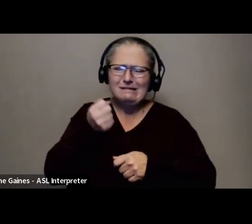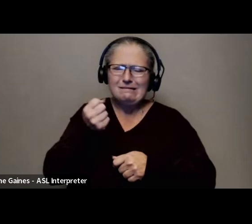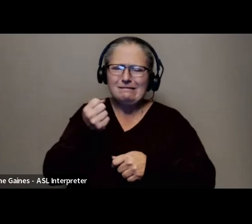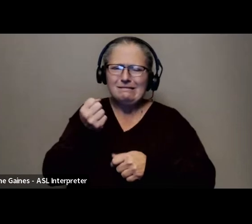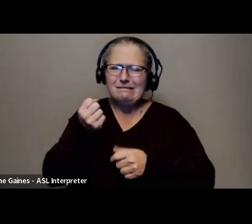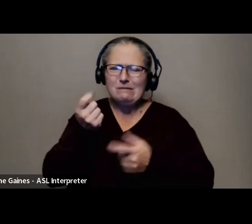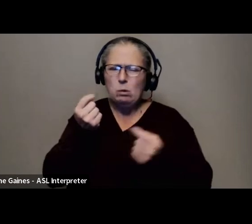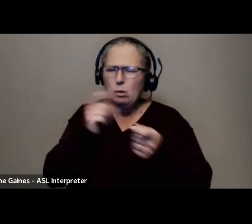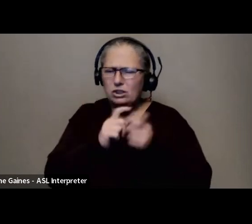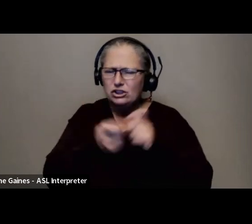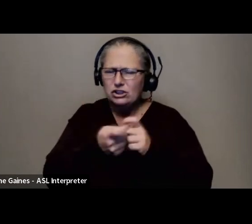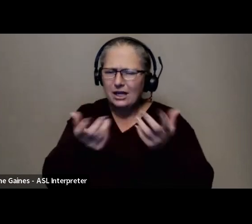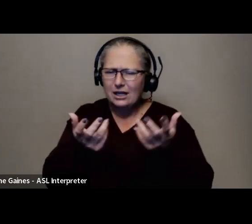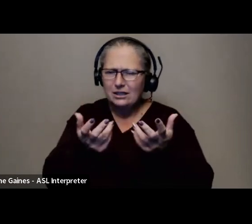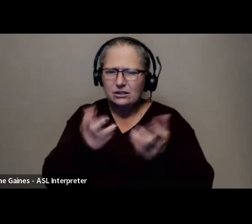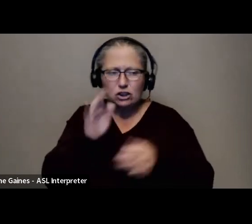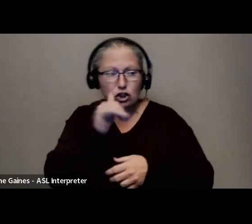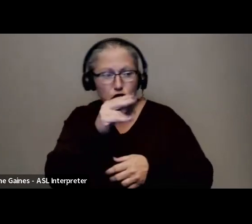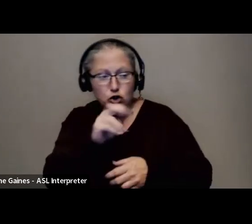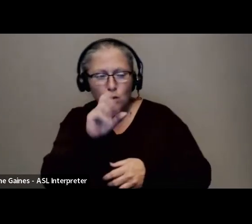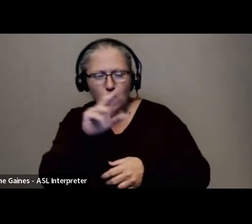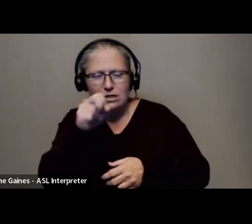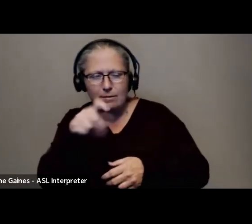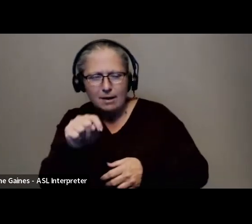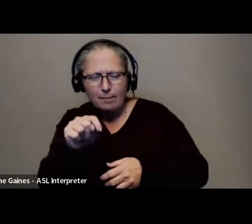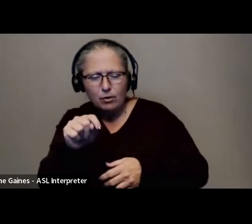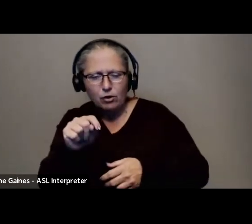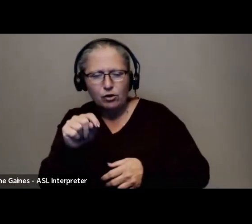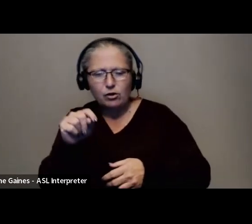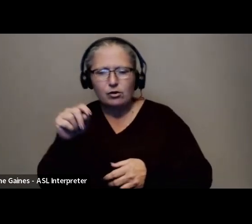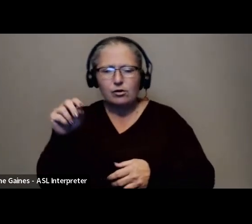What are we changing? Is that in June or September?